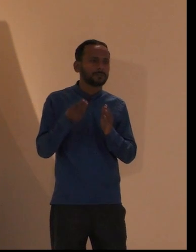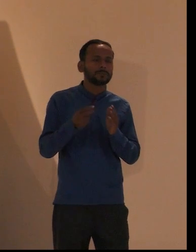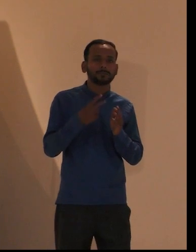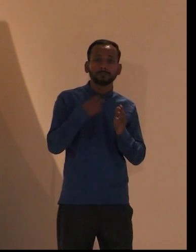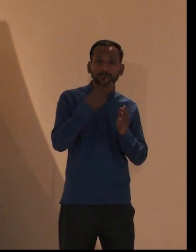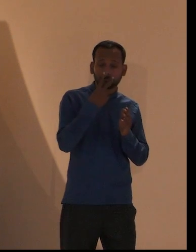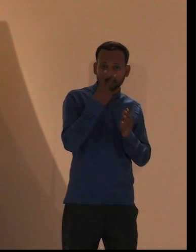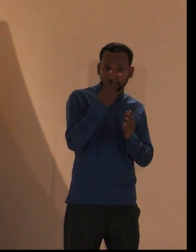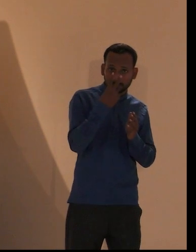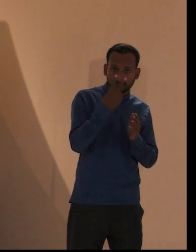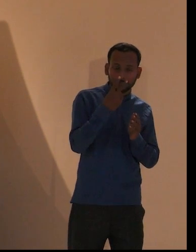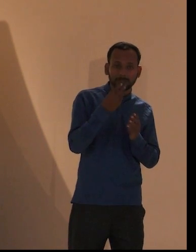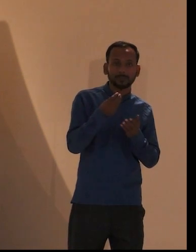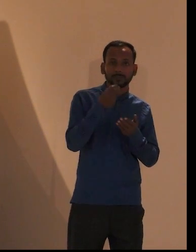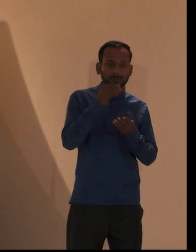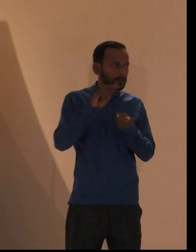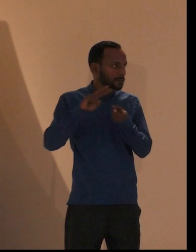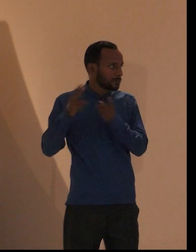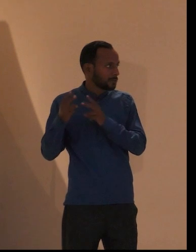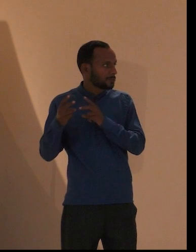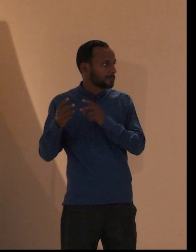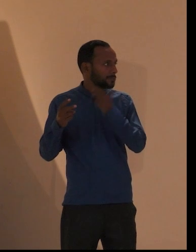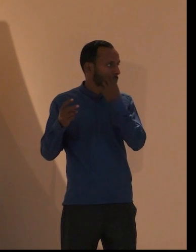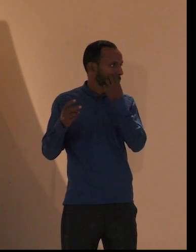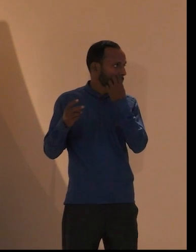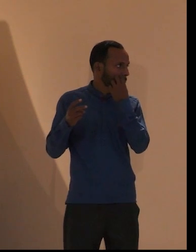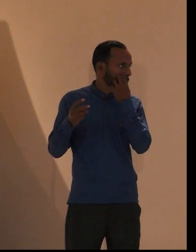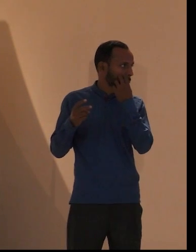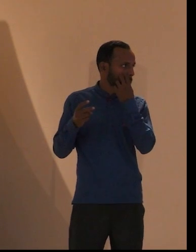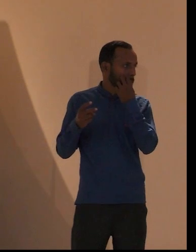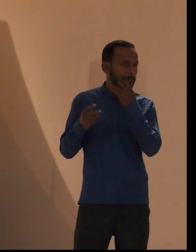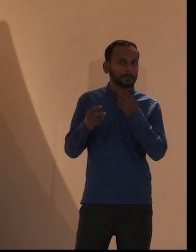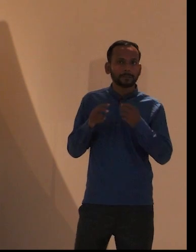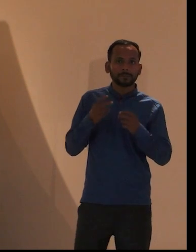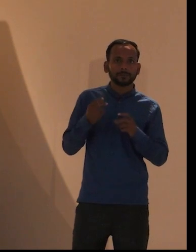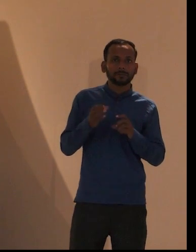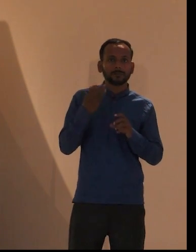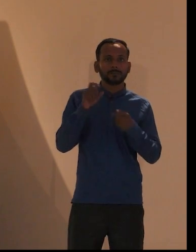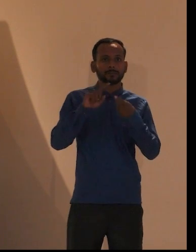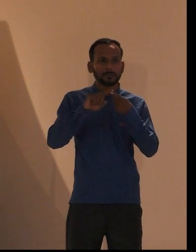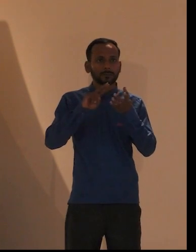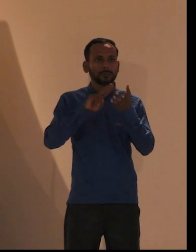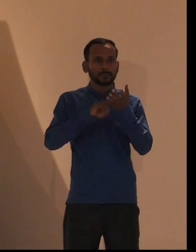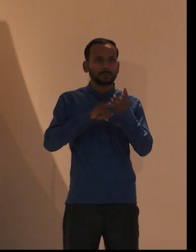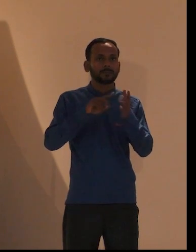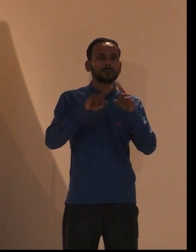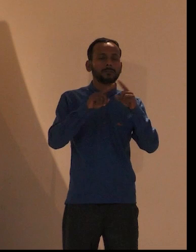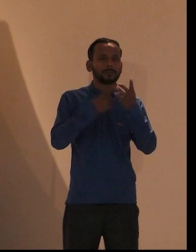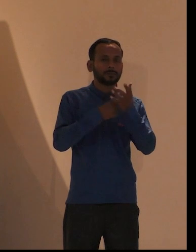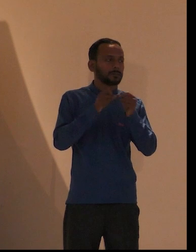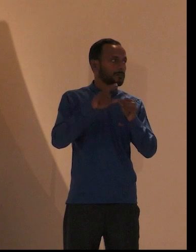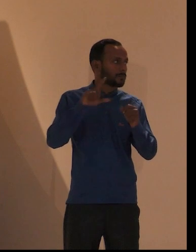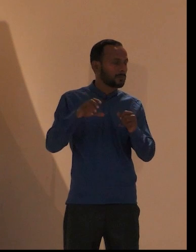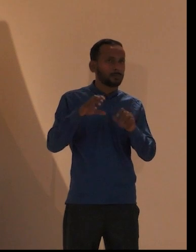icon, also provides good photo ops for the central government to plot